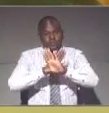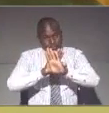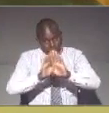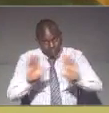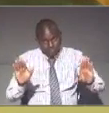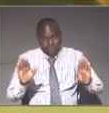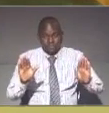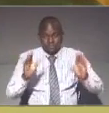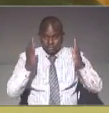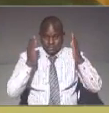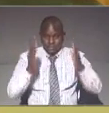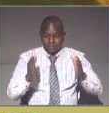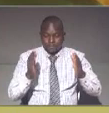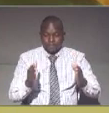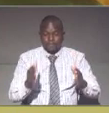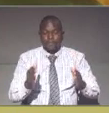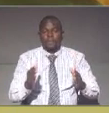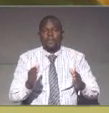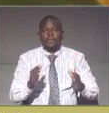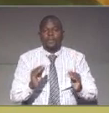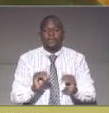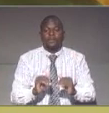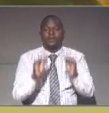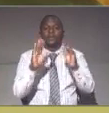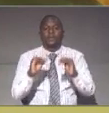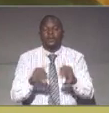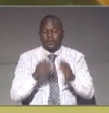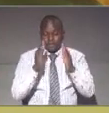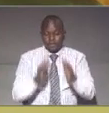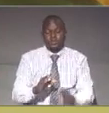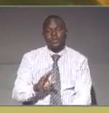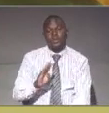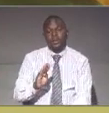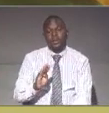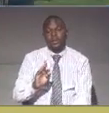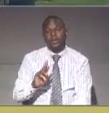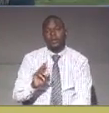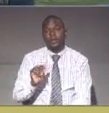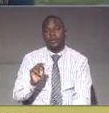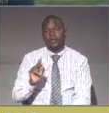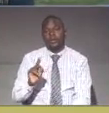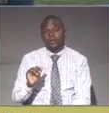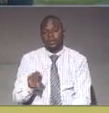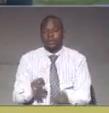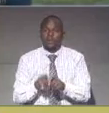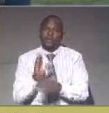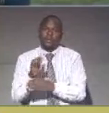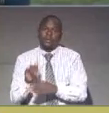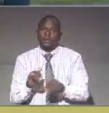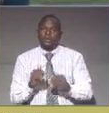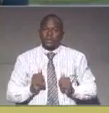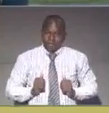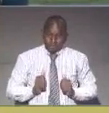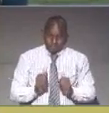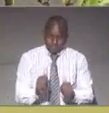this time, define a particular brand that we are going to use. The Ministry of Wildlife, Tourism